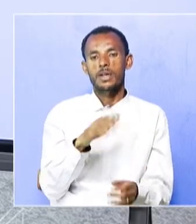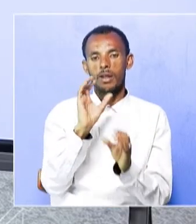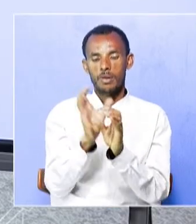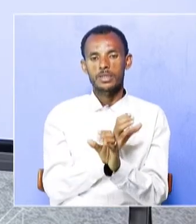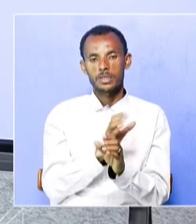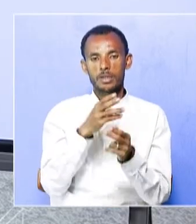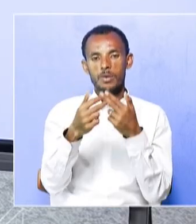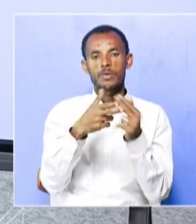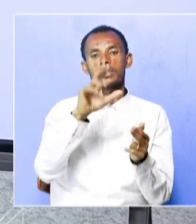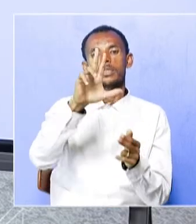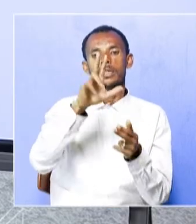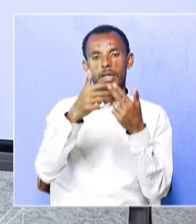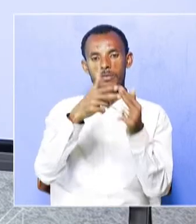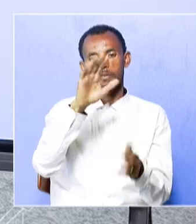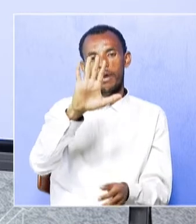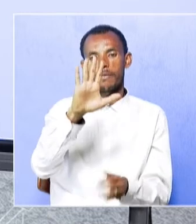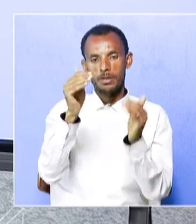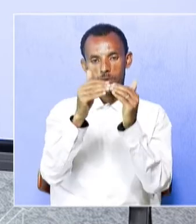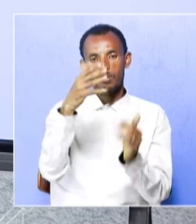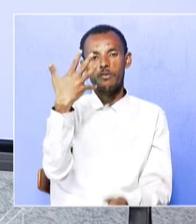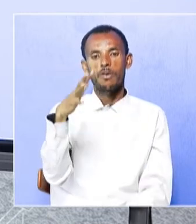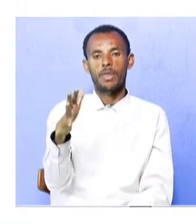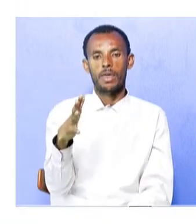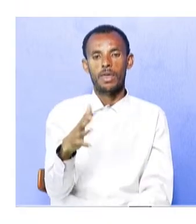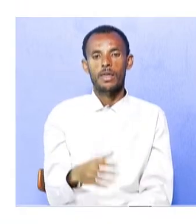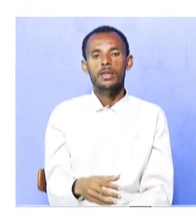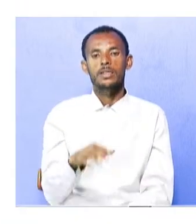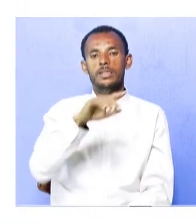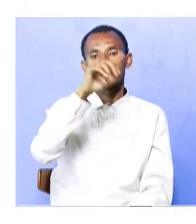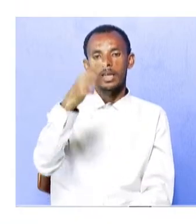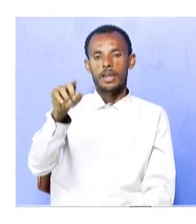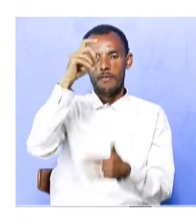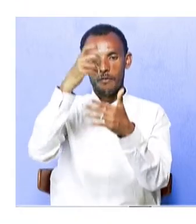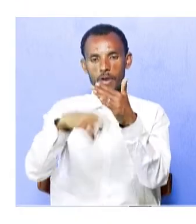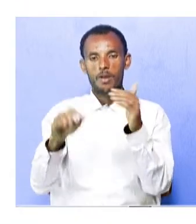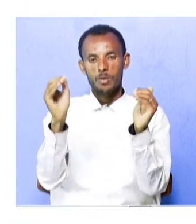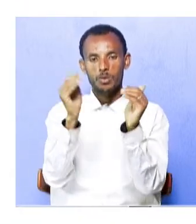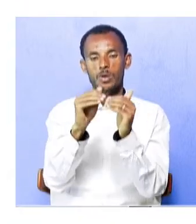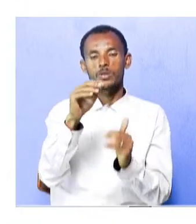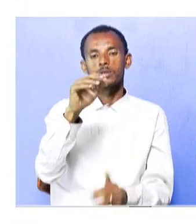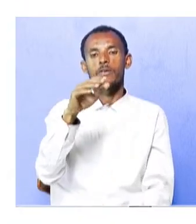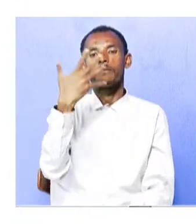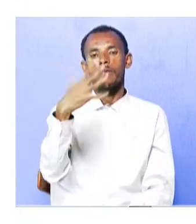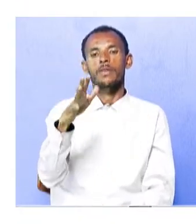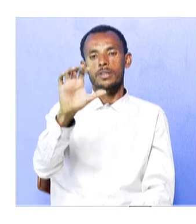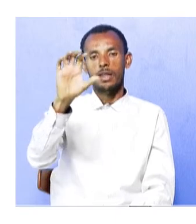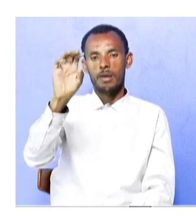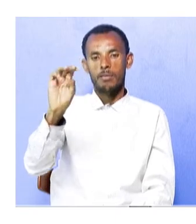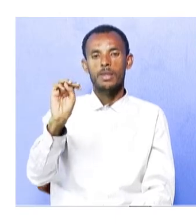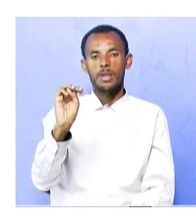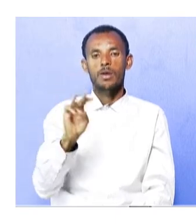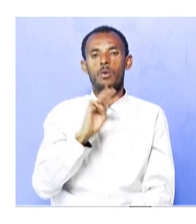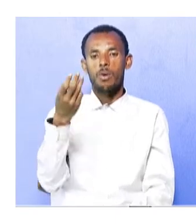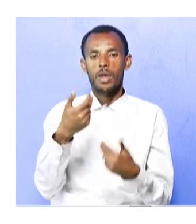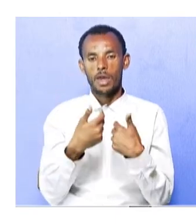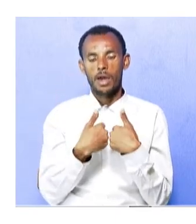of 3 and 5 is 15. So Z value here is 15 centimeter. Okay, we